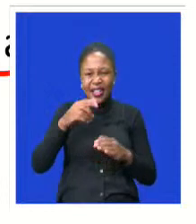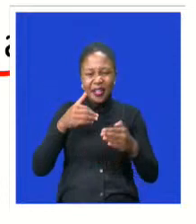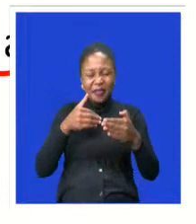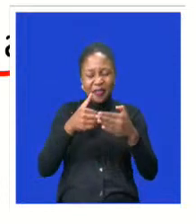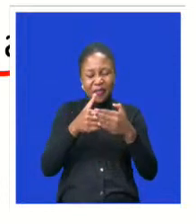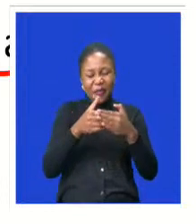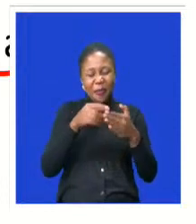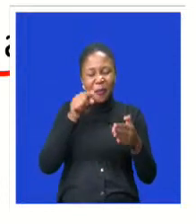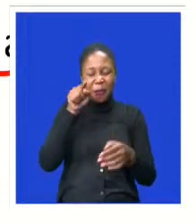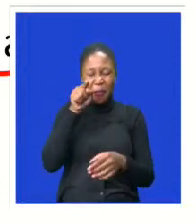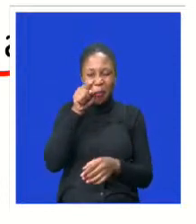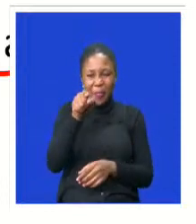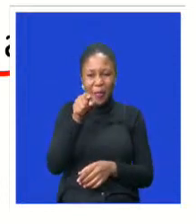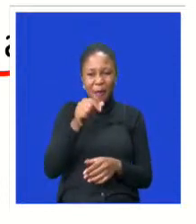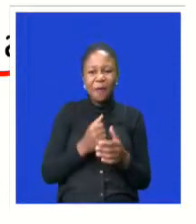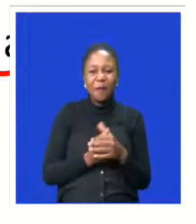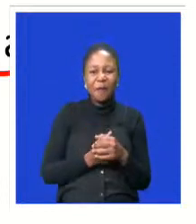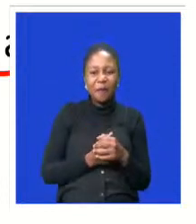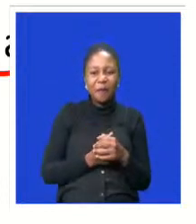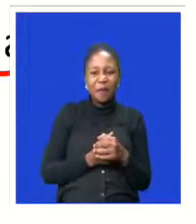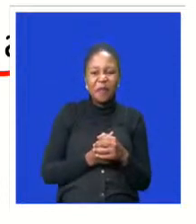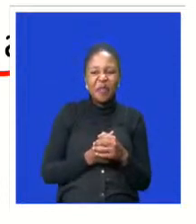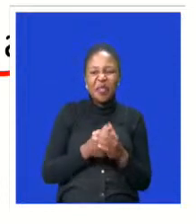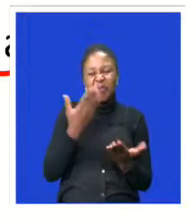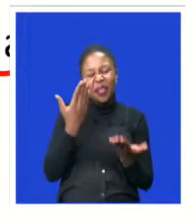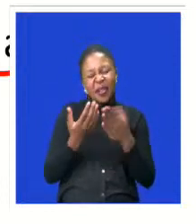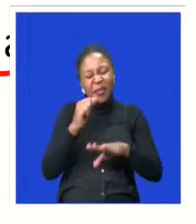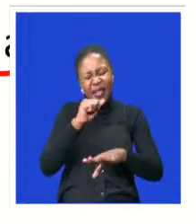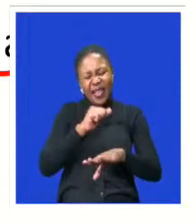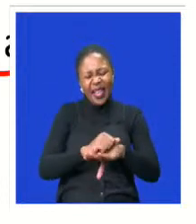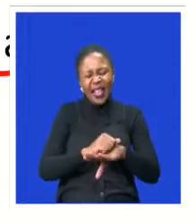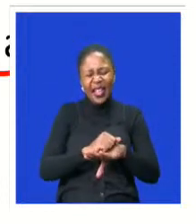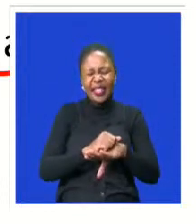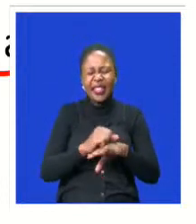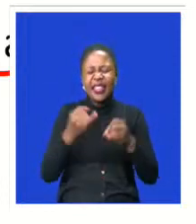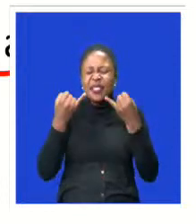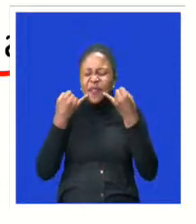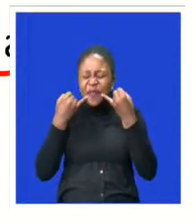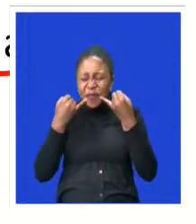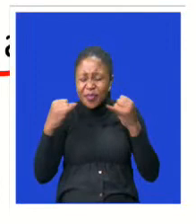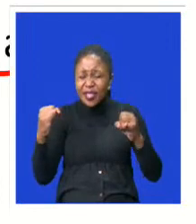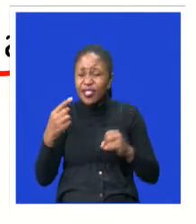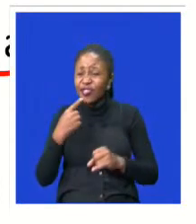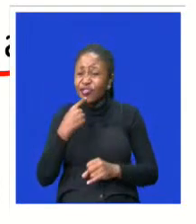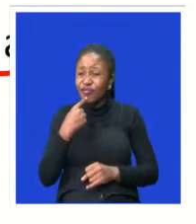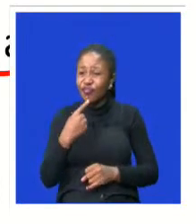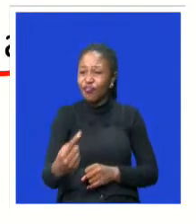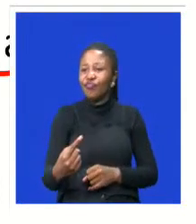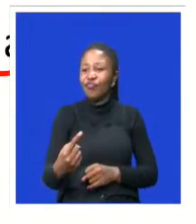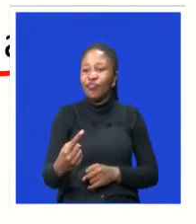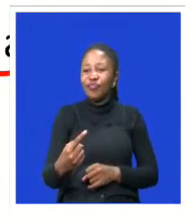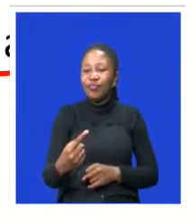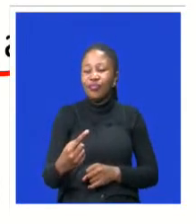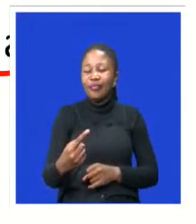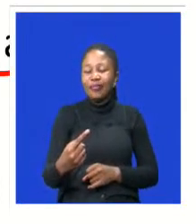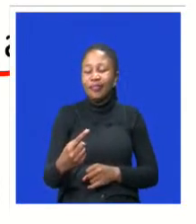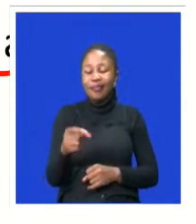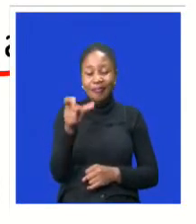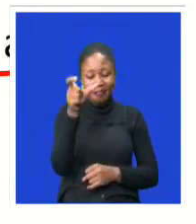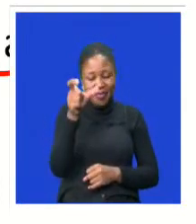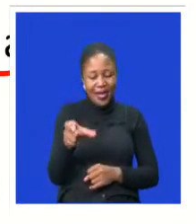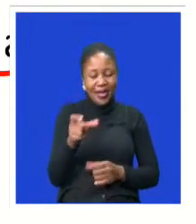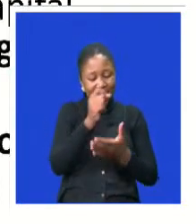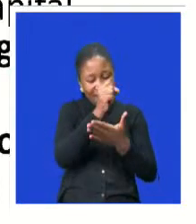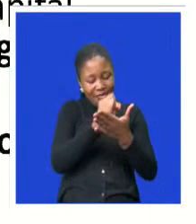It can be a declarative or statement. It gives information to the reader.